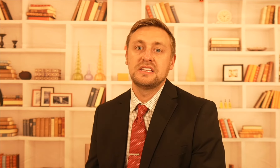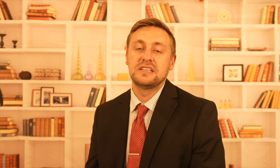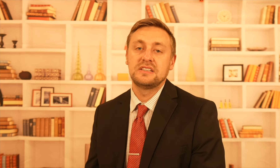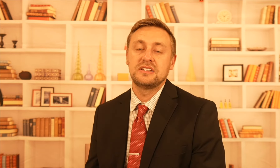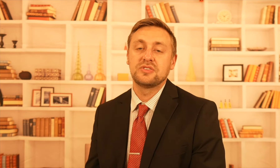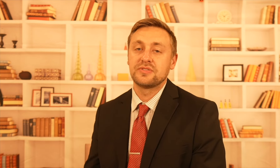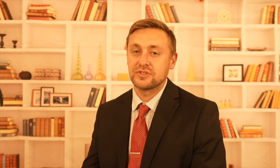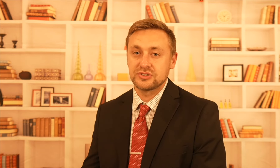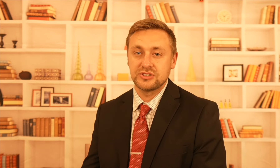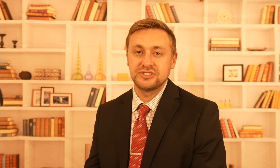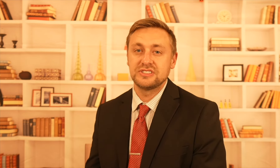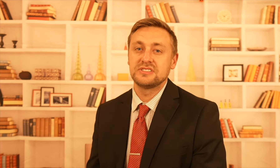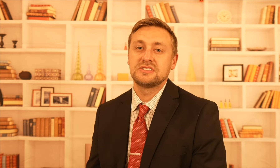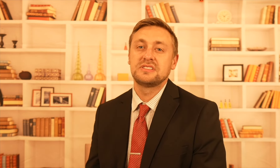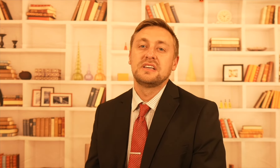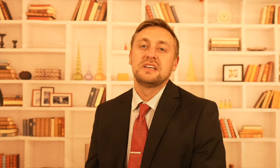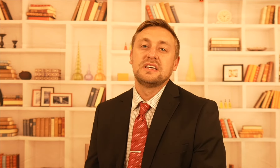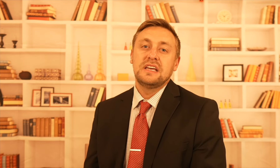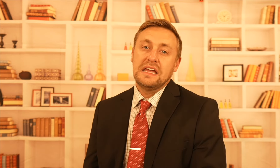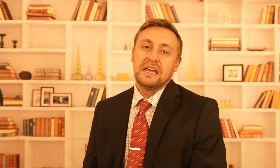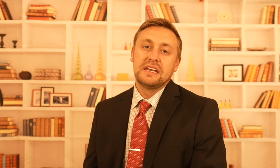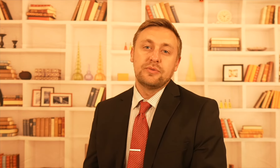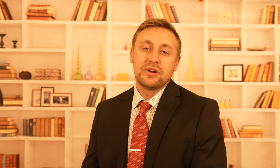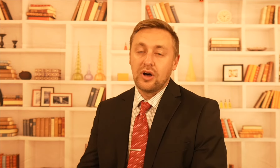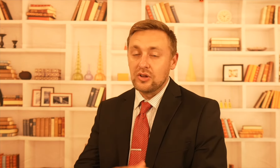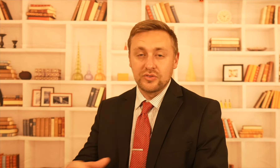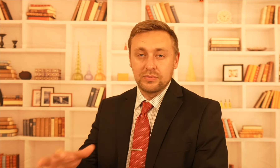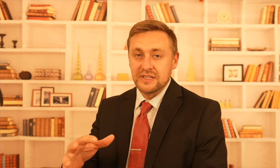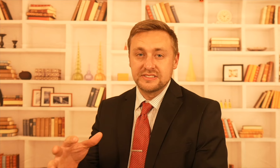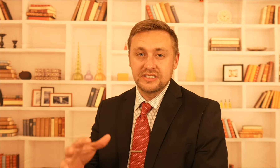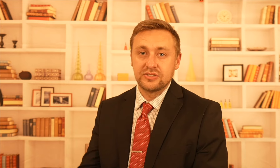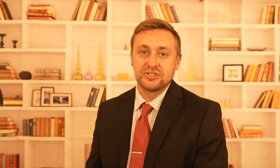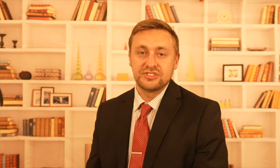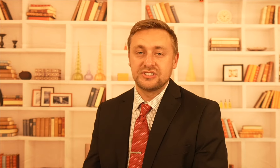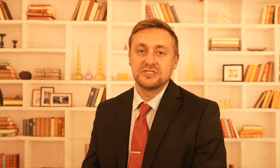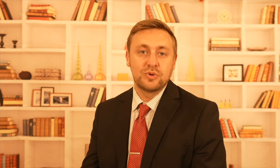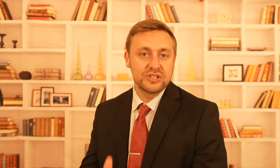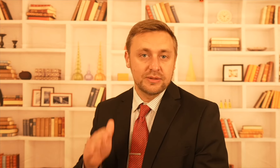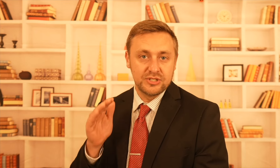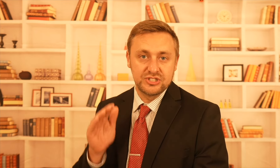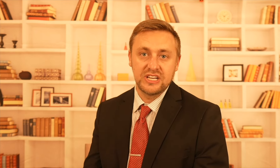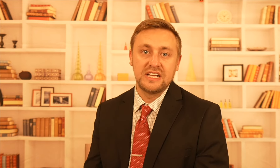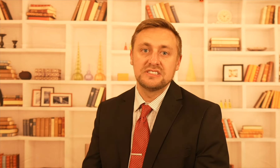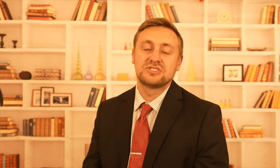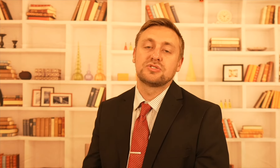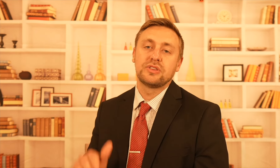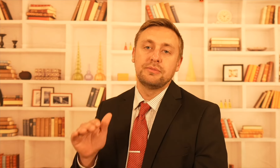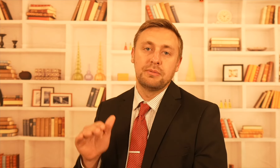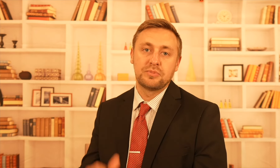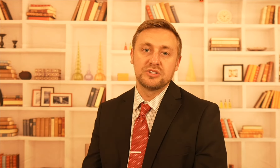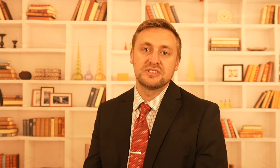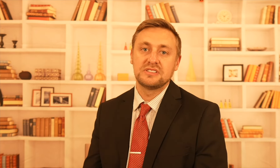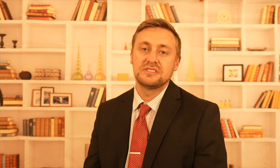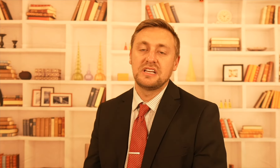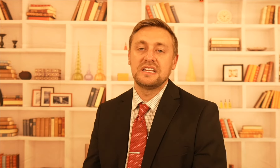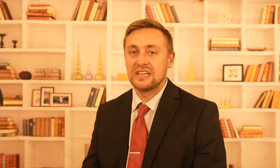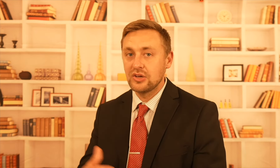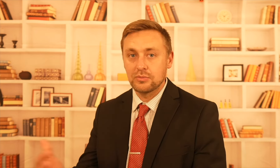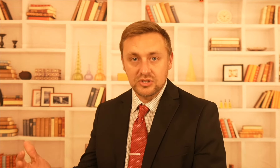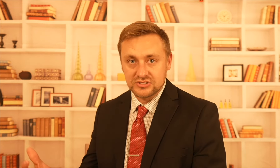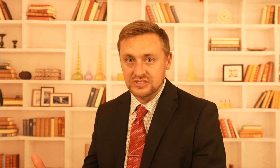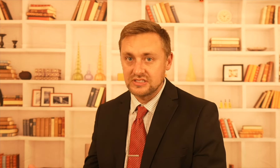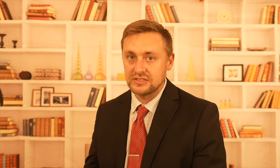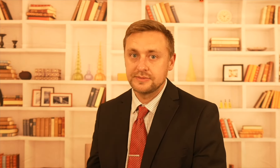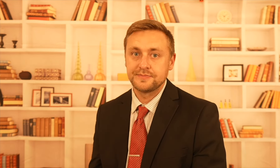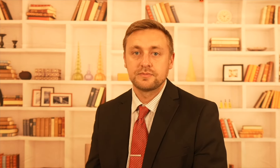and he killed the first Christians. And he went all over the place killing Christians, putting them in chains, throwing them in prison, and he had